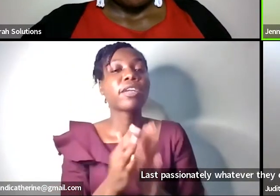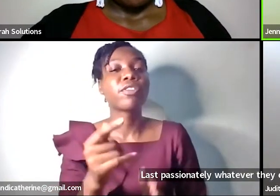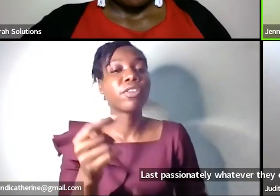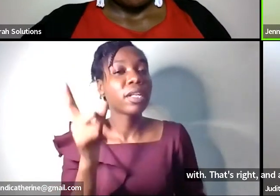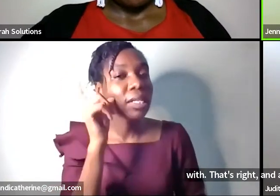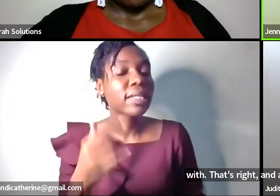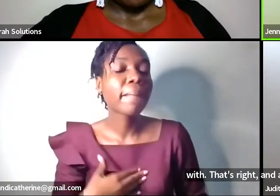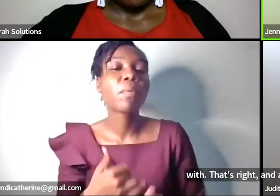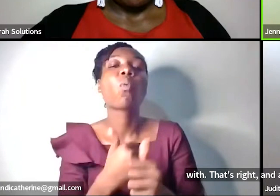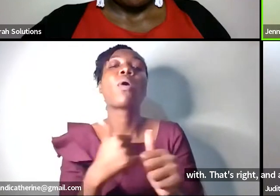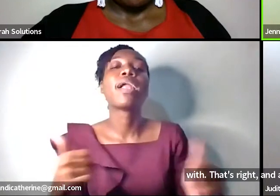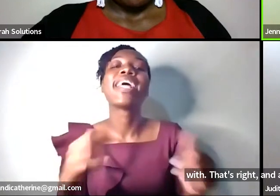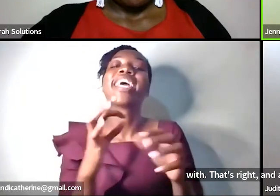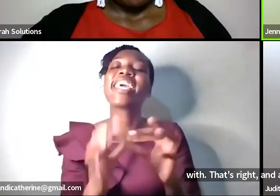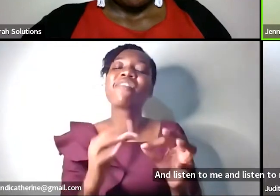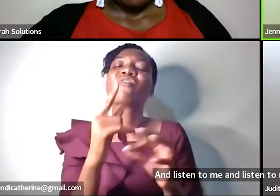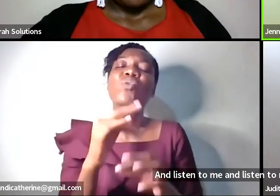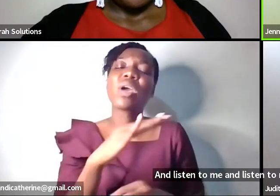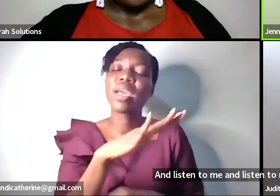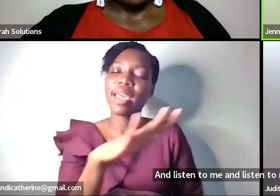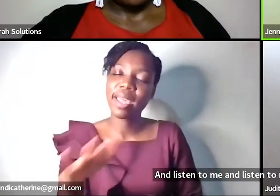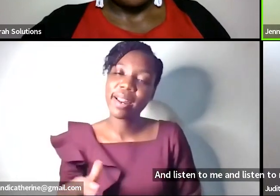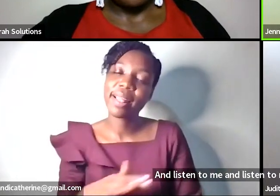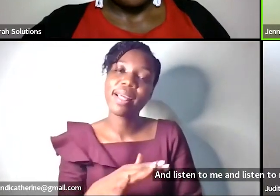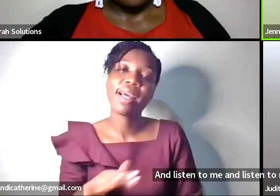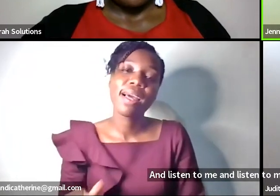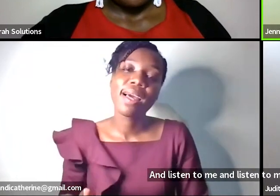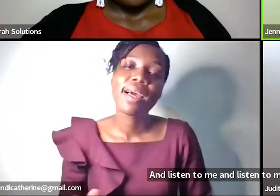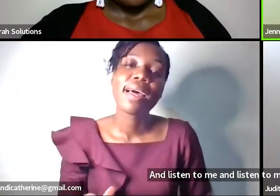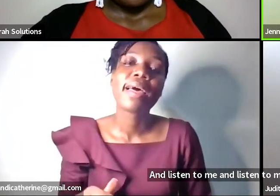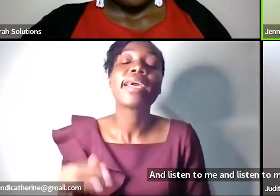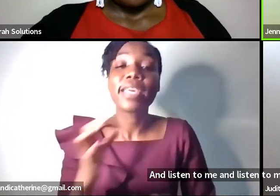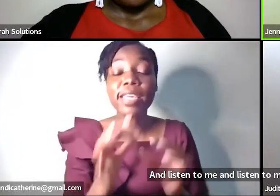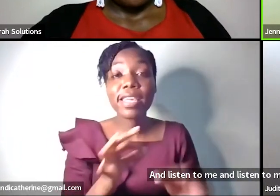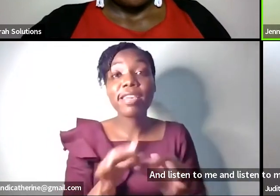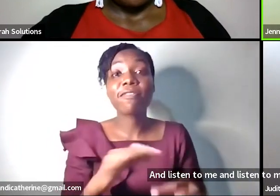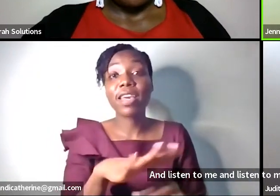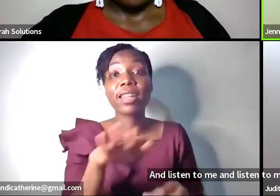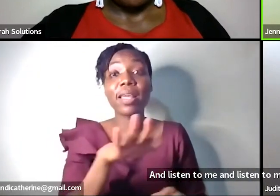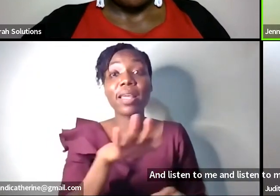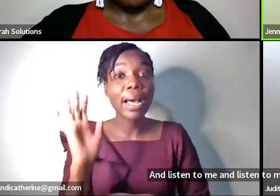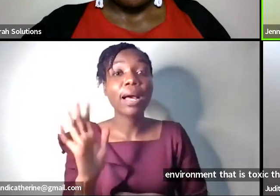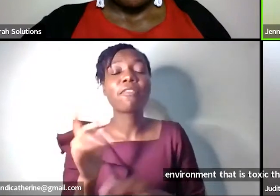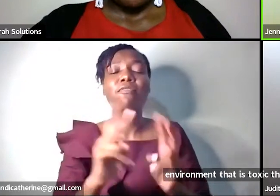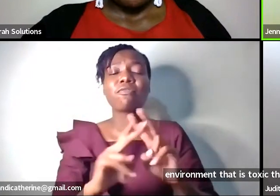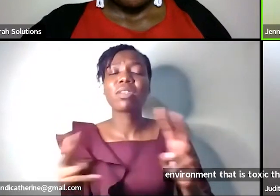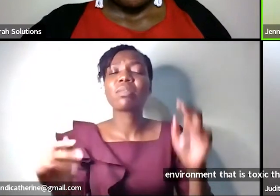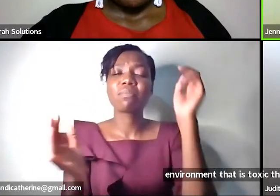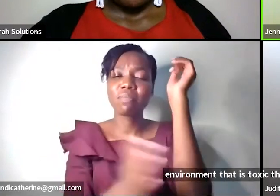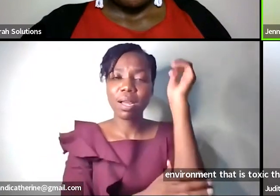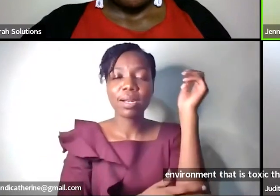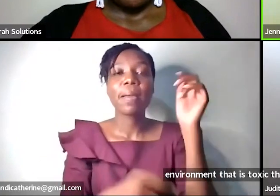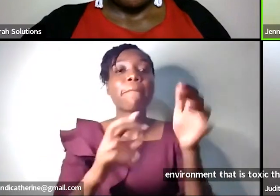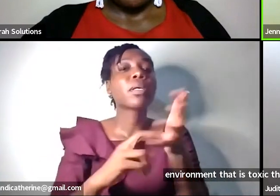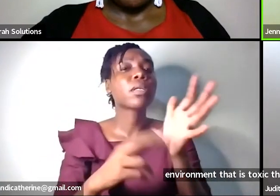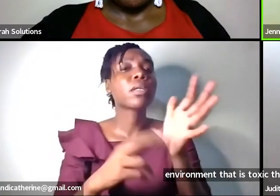me good. If you are in an environment that is toxic, that brings you down every single day, you need to get out